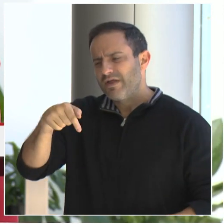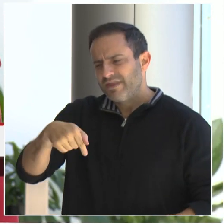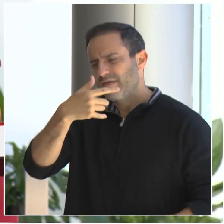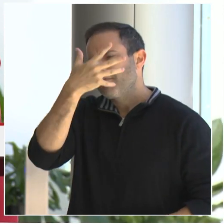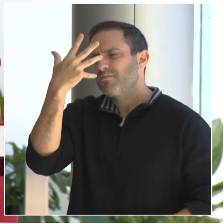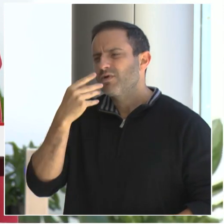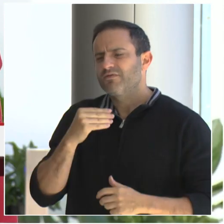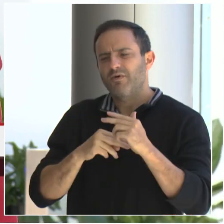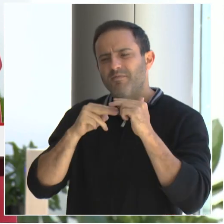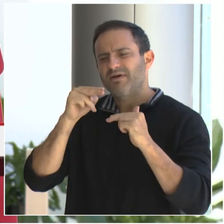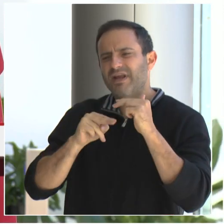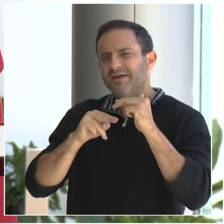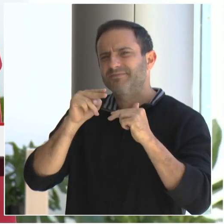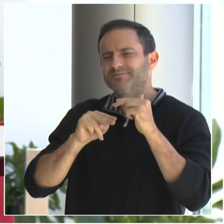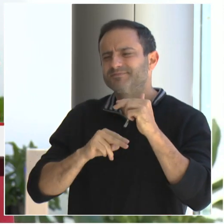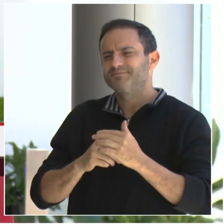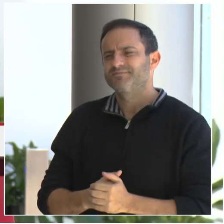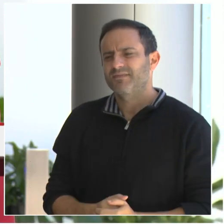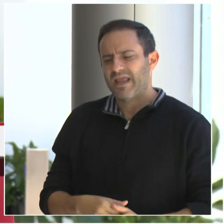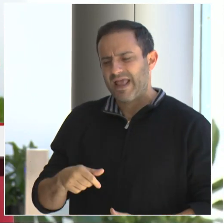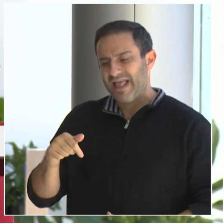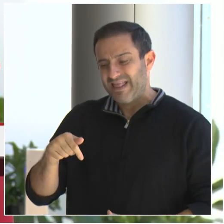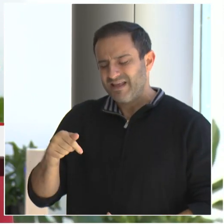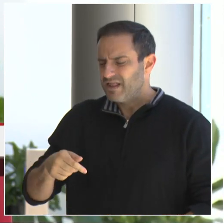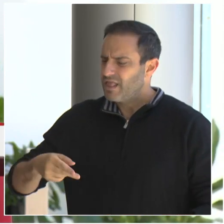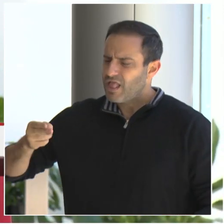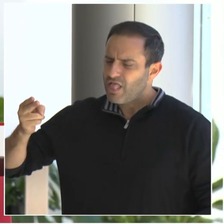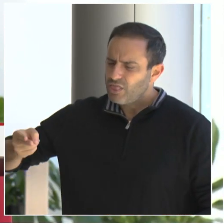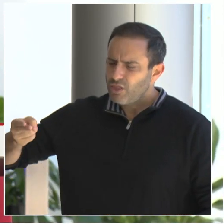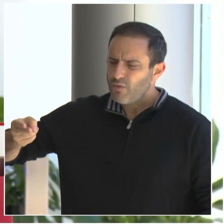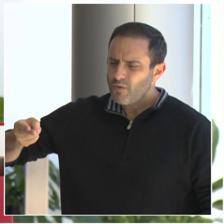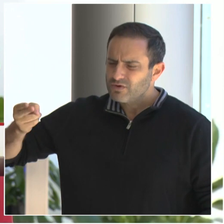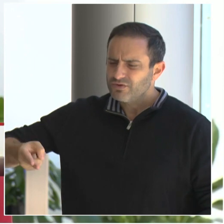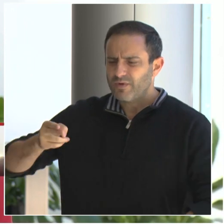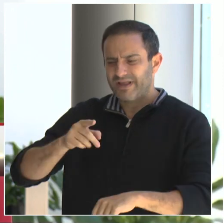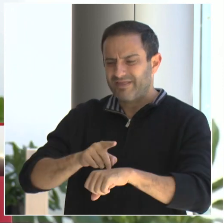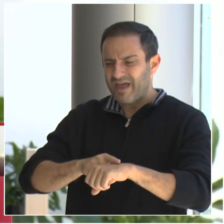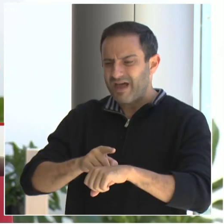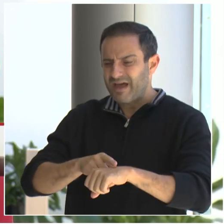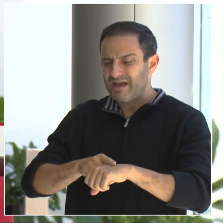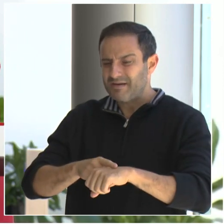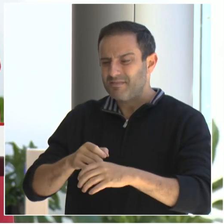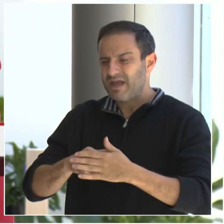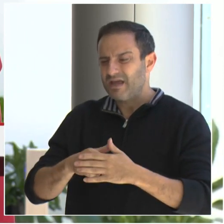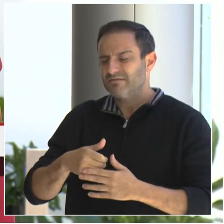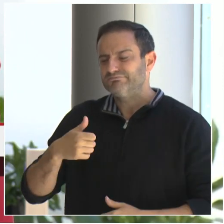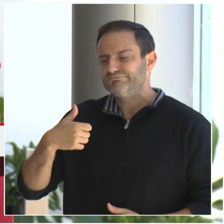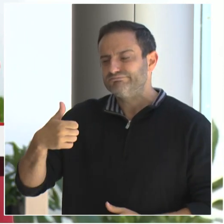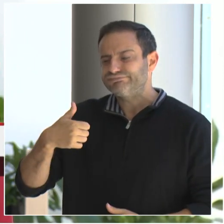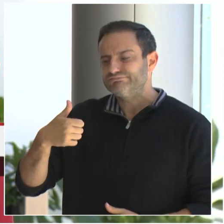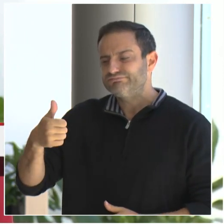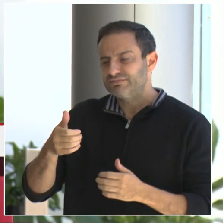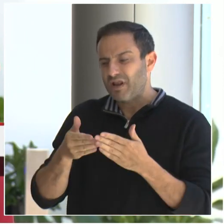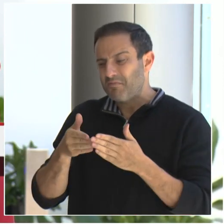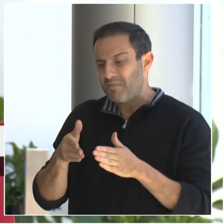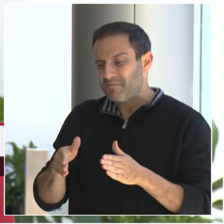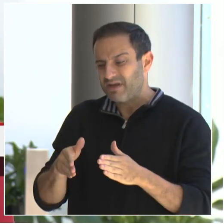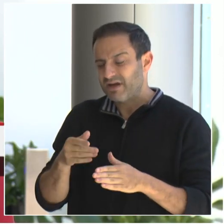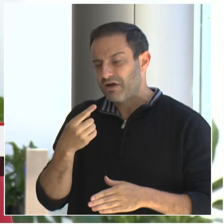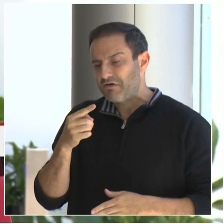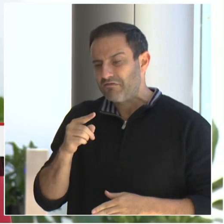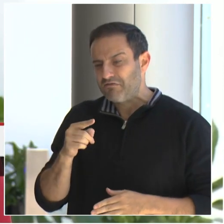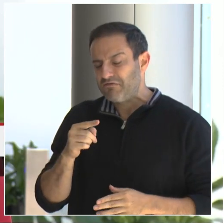building. These are historic times in public transportation, both good